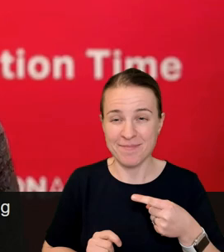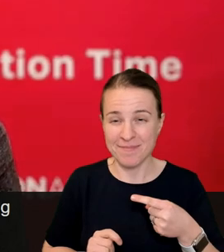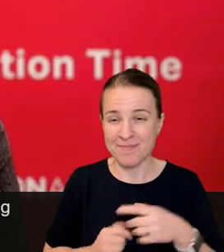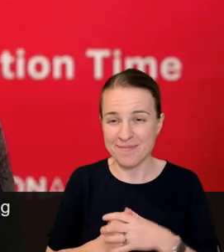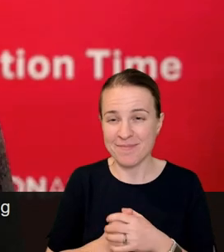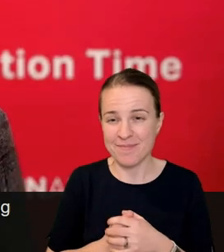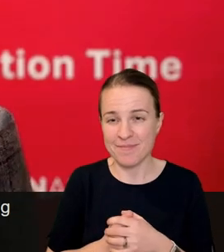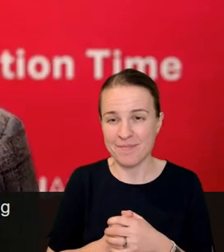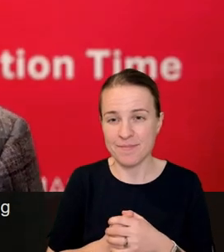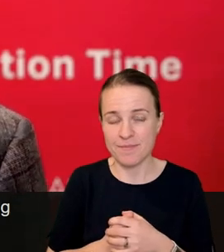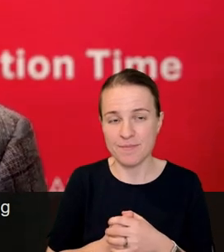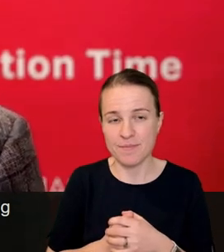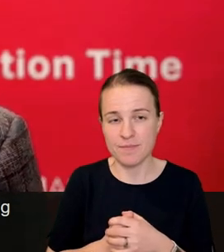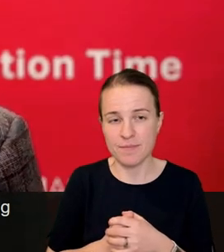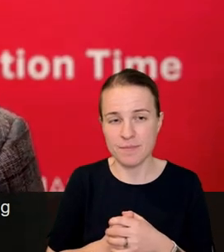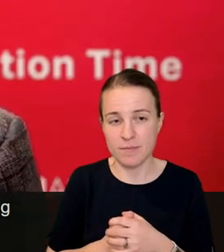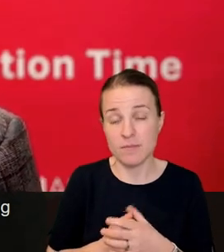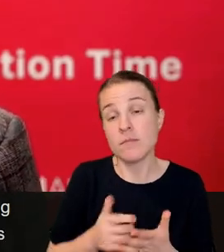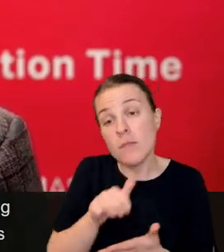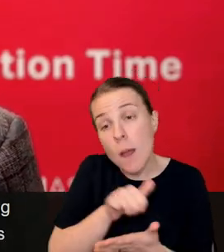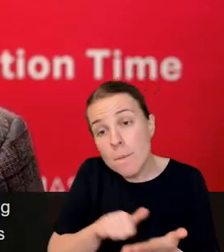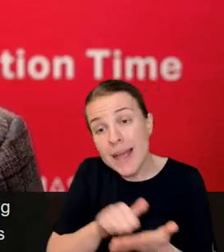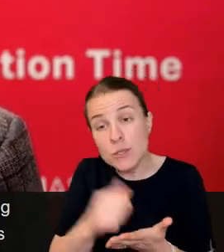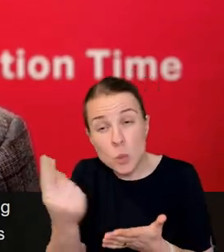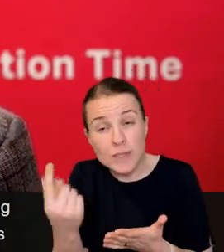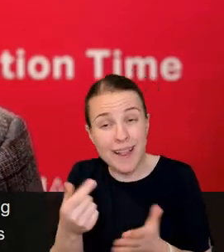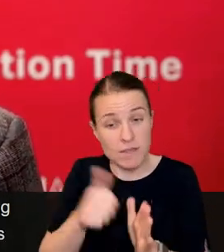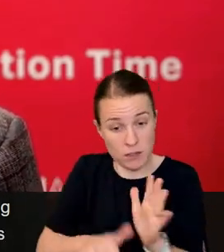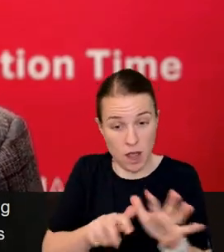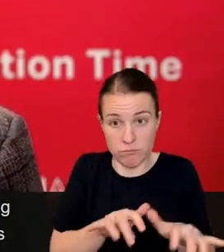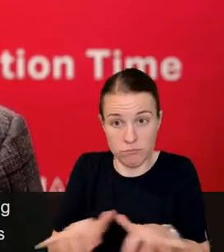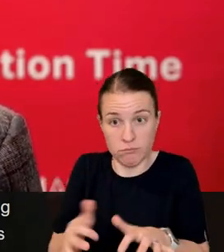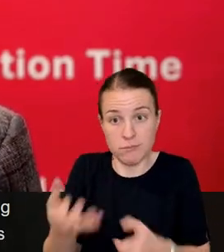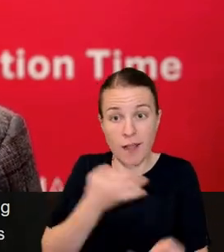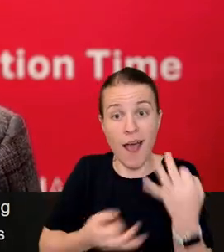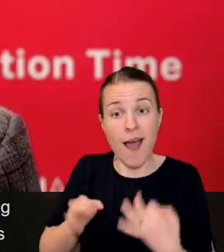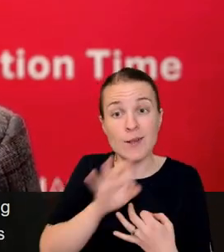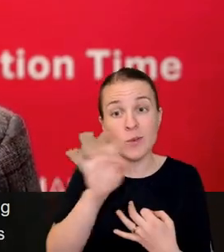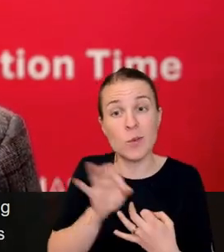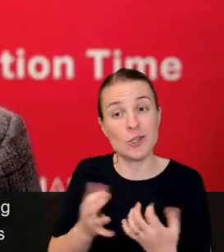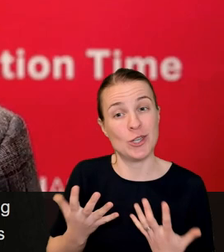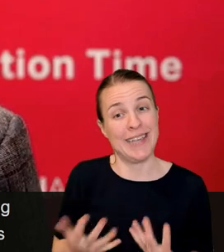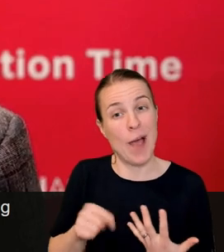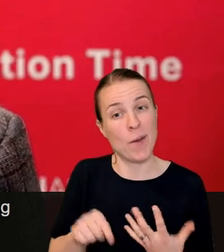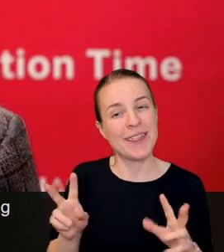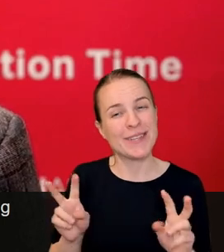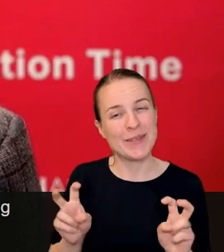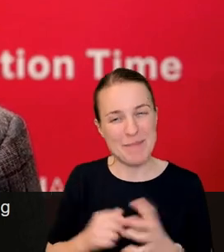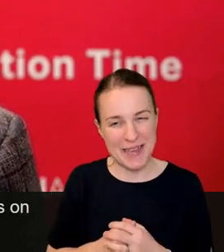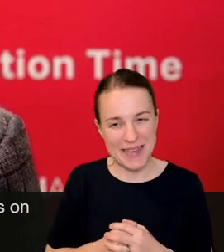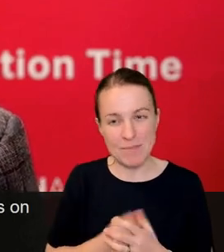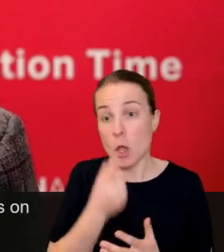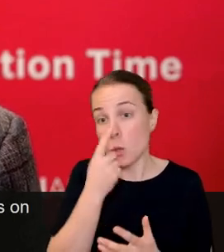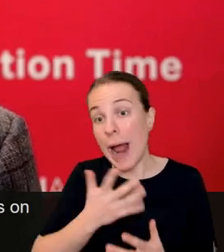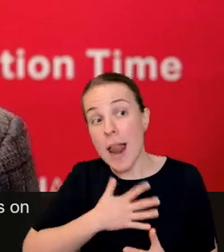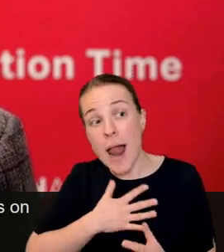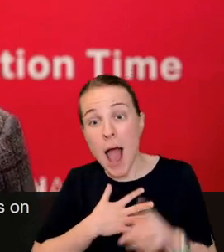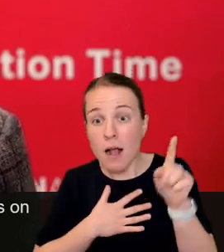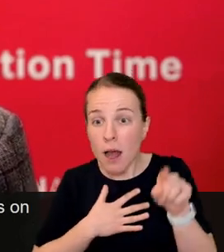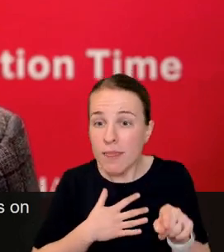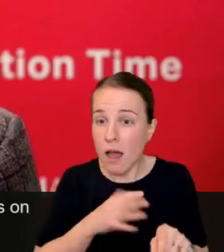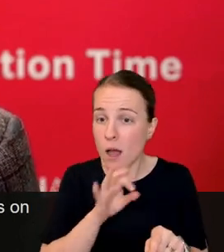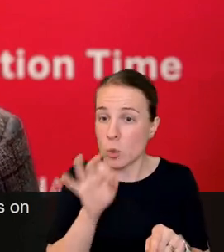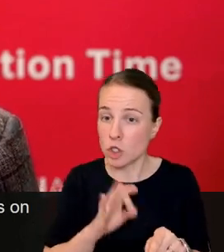Make sure you start to add and like questions on this topic now. And I'd like to now welcome our first